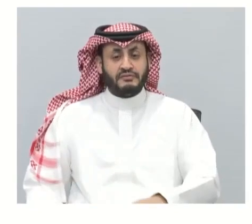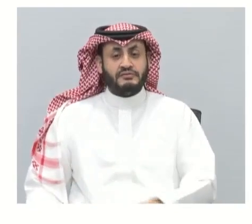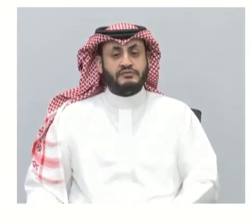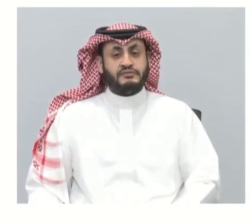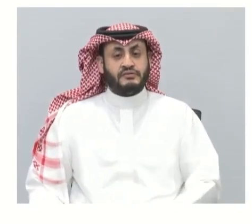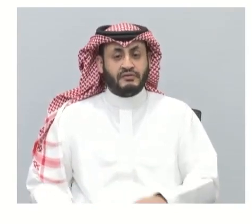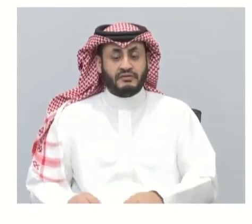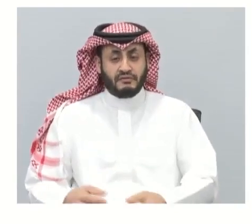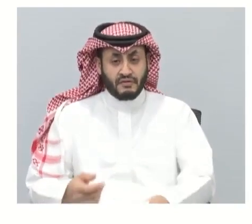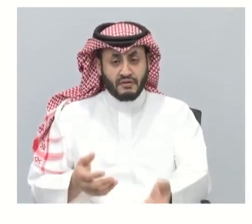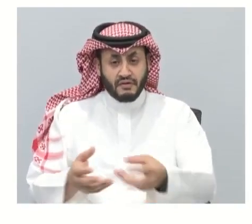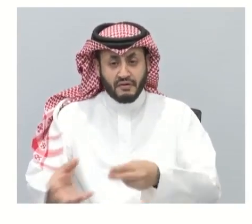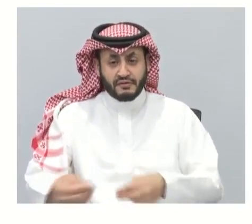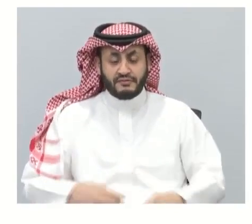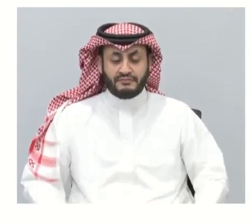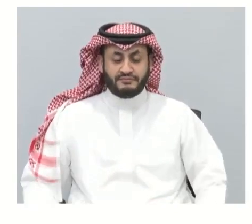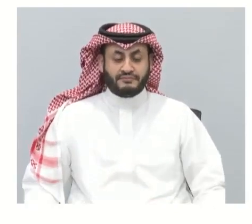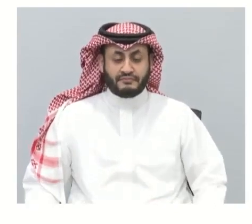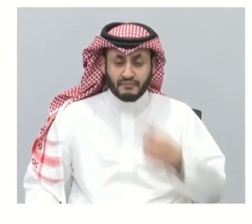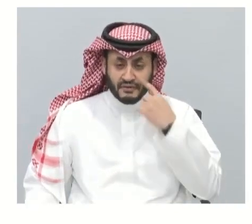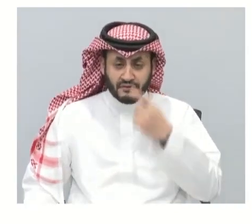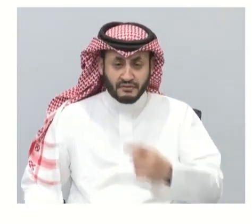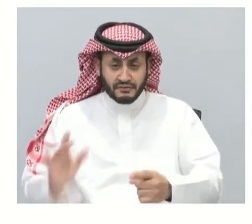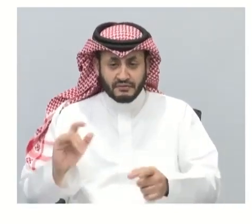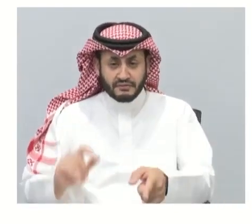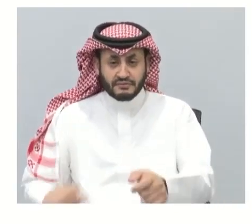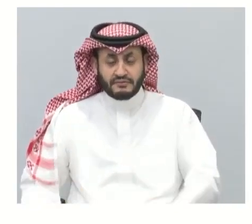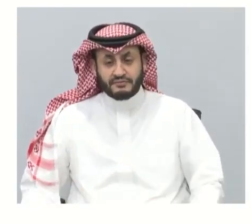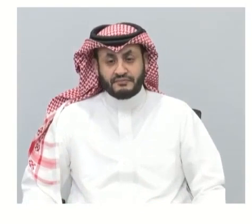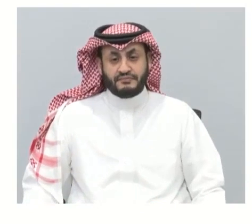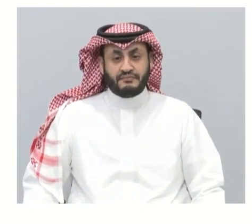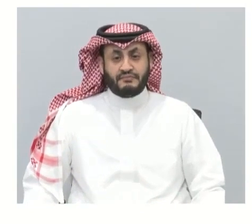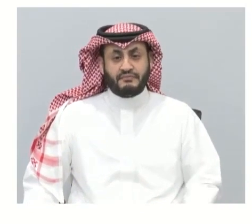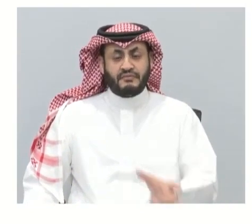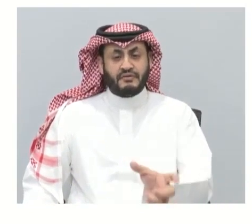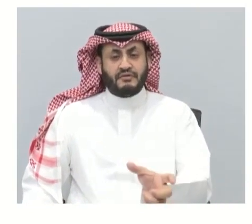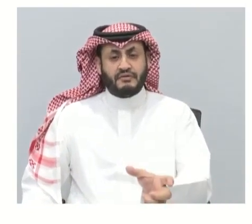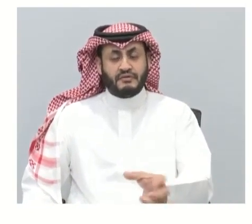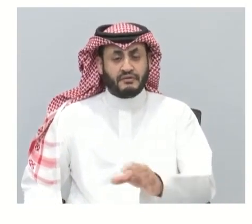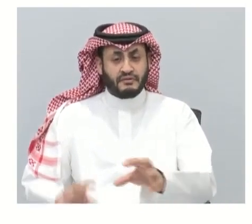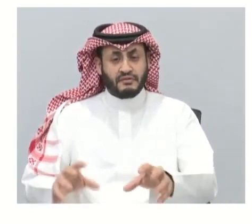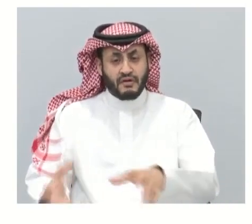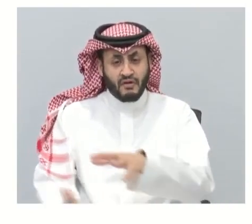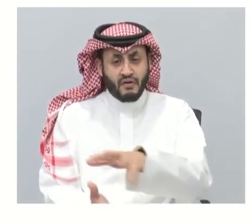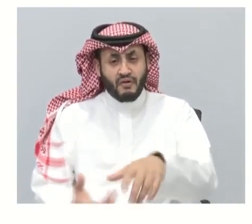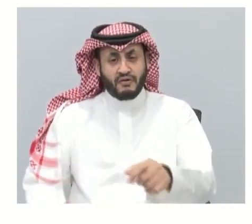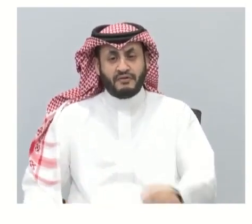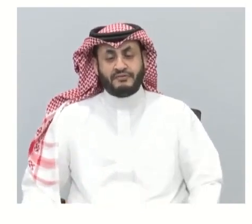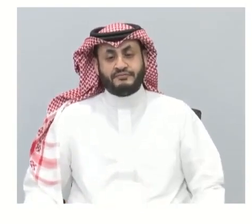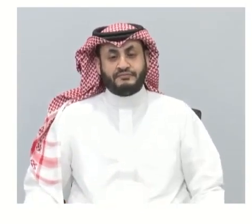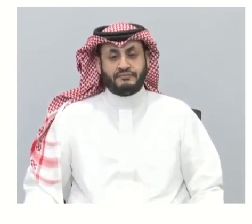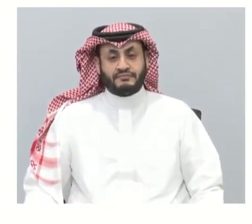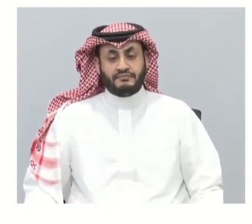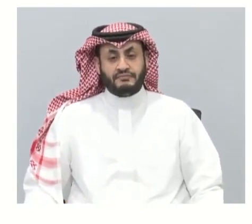for getting information. She said, not having to do things in a conventional manner allows